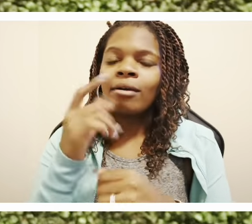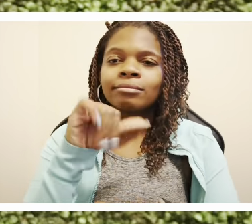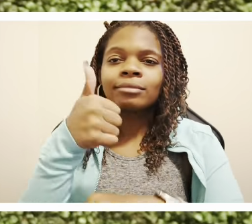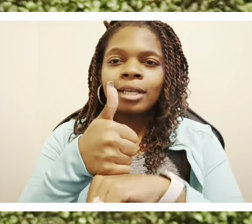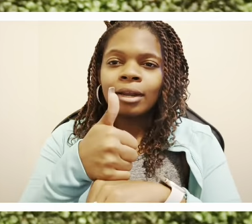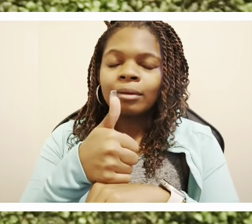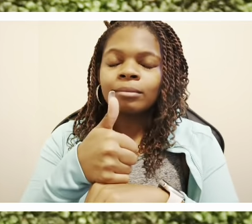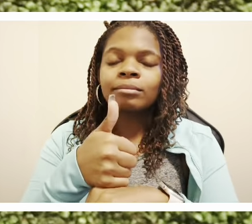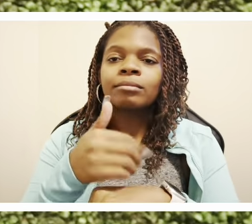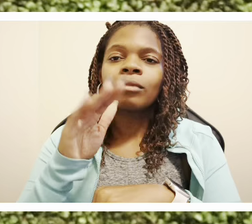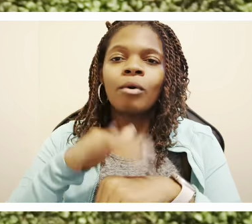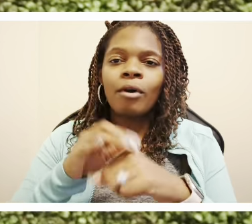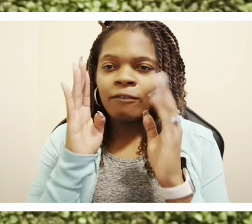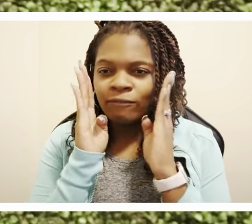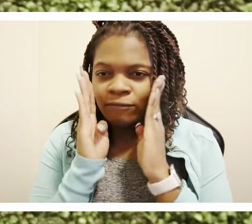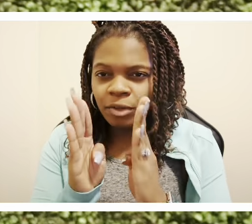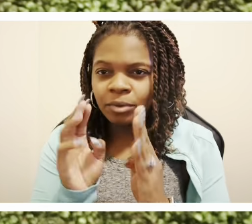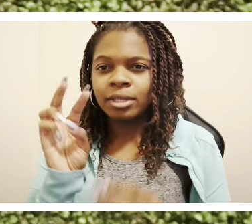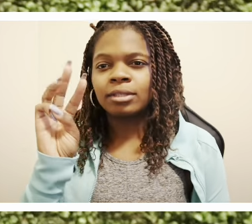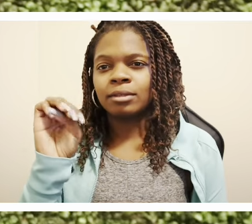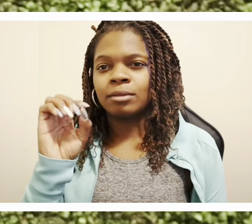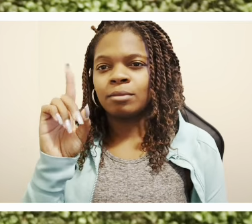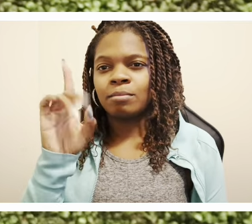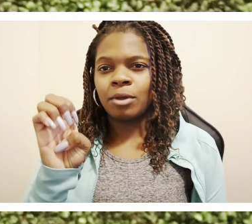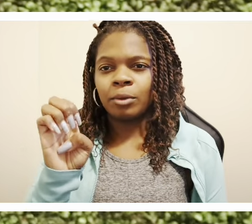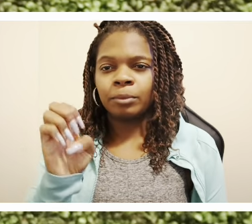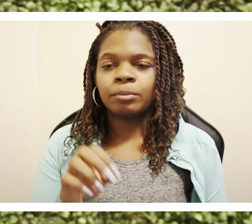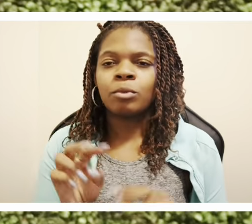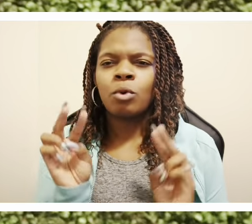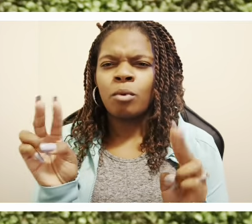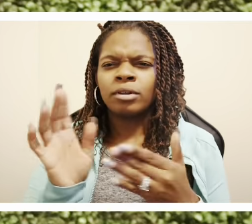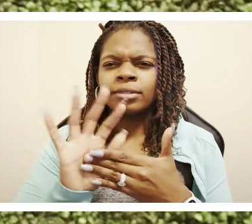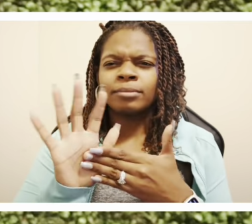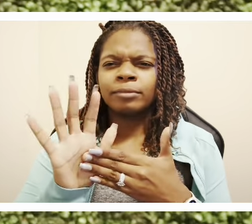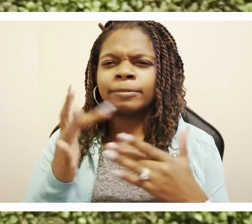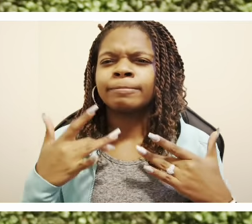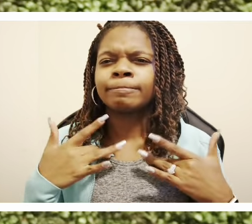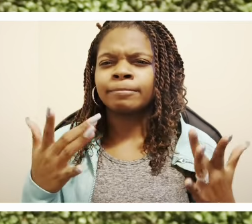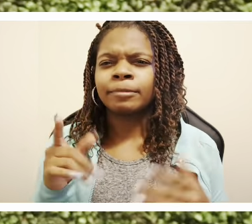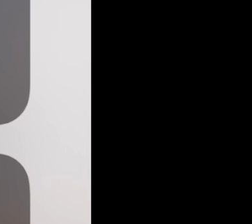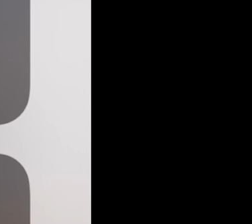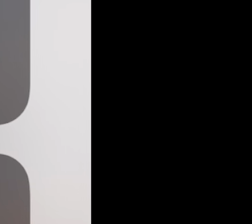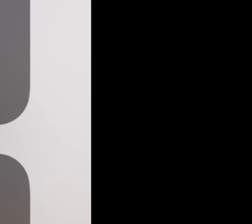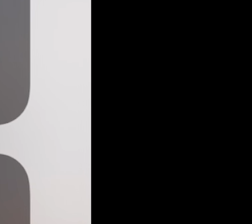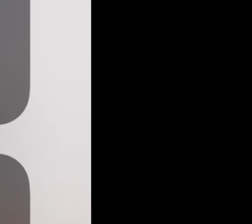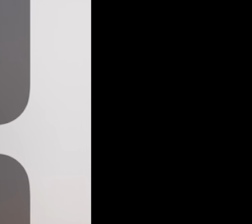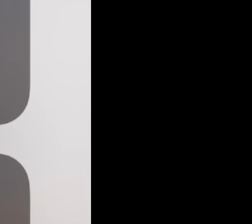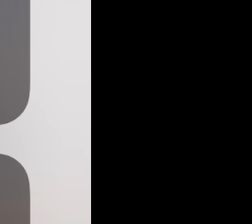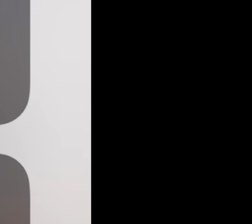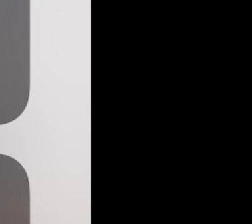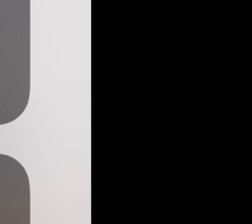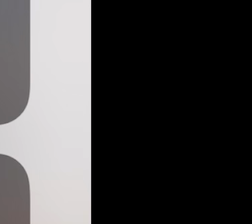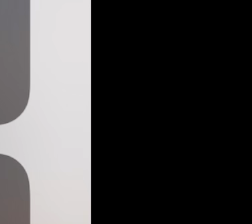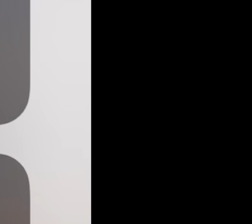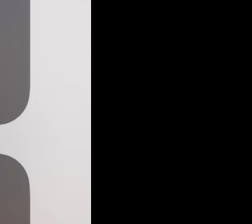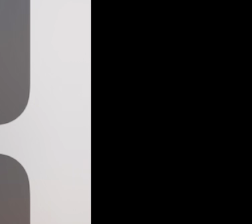other Apple products. So you'll see in this video what I'm talking about with the focus mode.